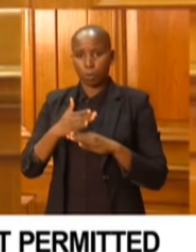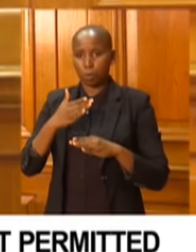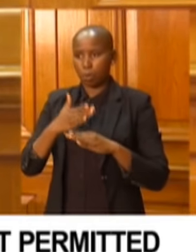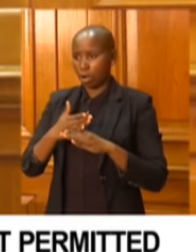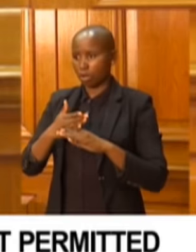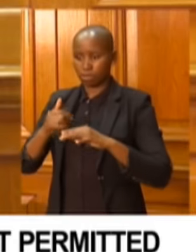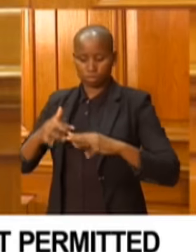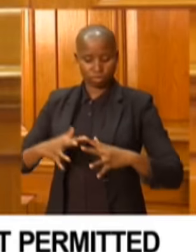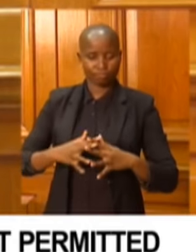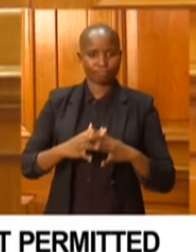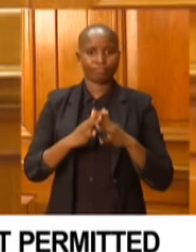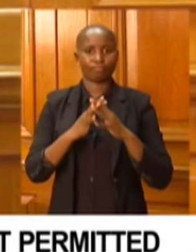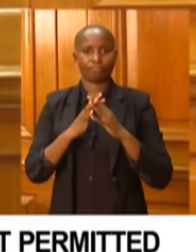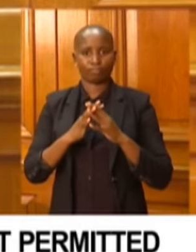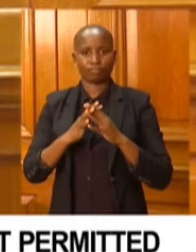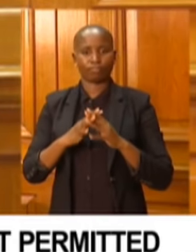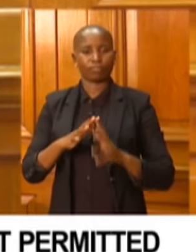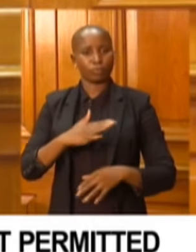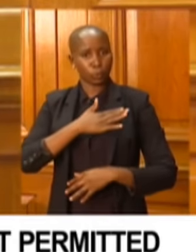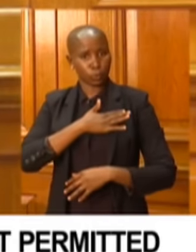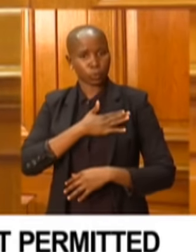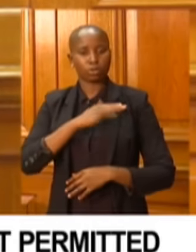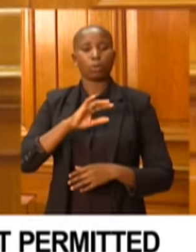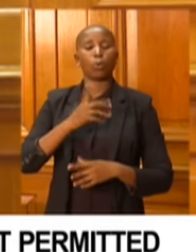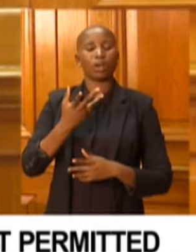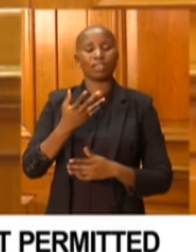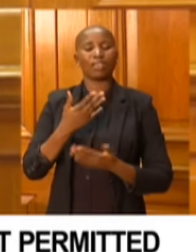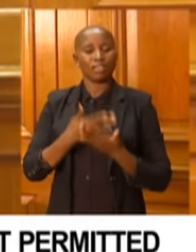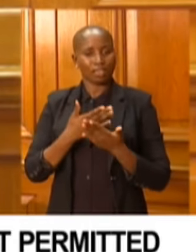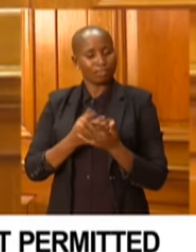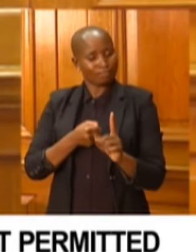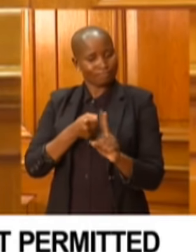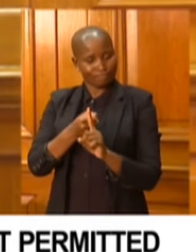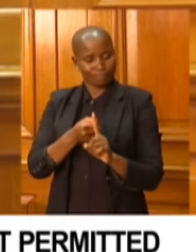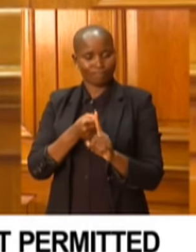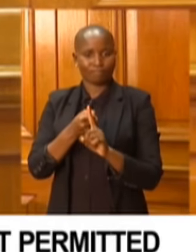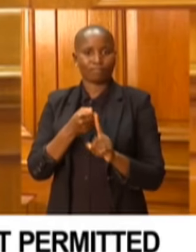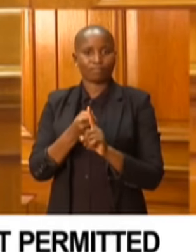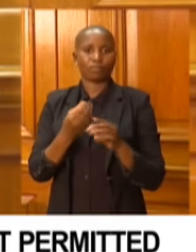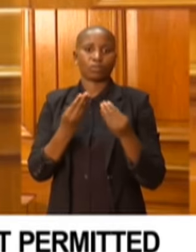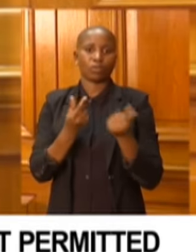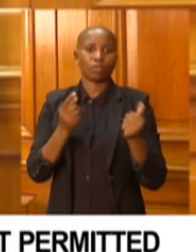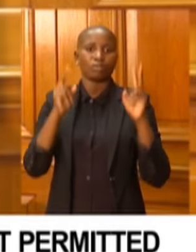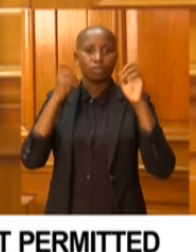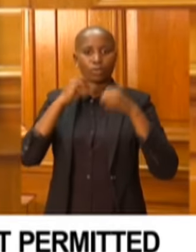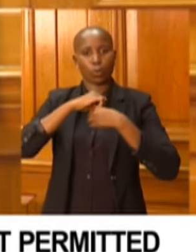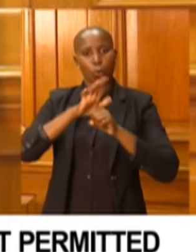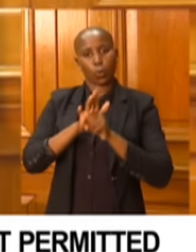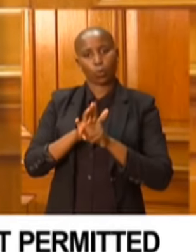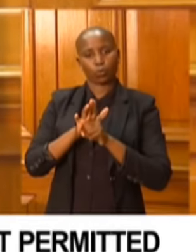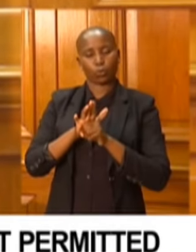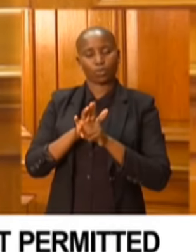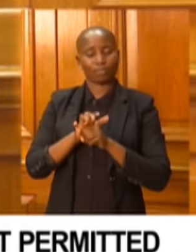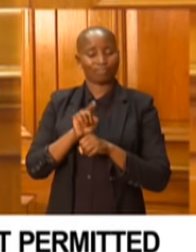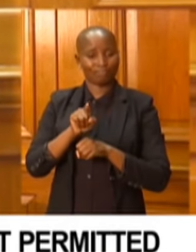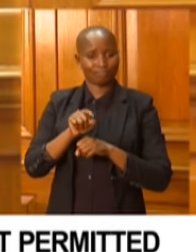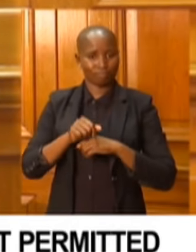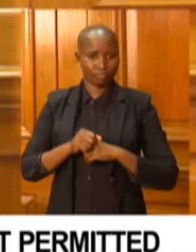solidarity to win the war against COVID-19. There are still some in our country